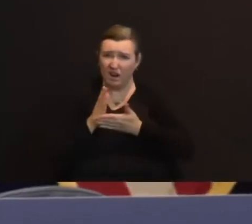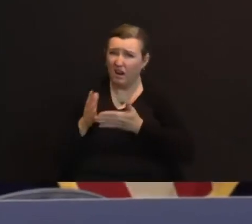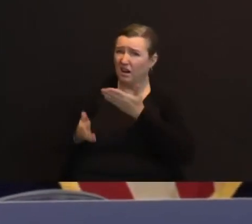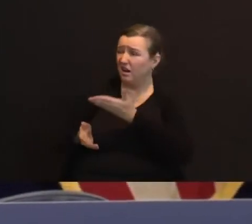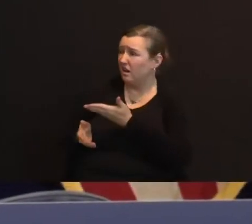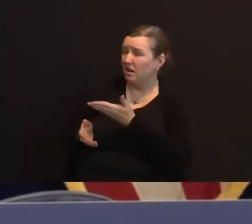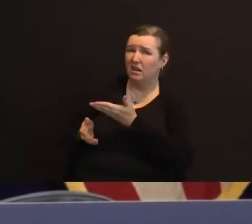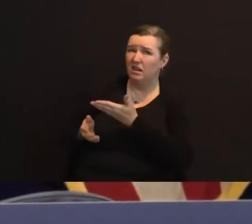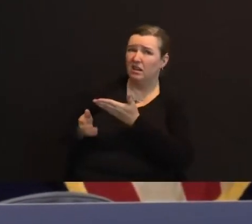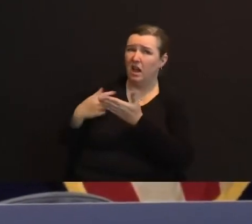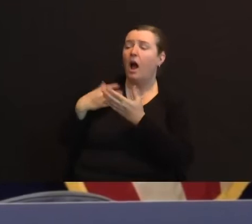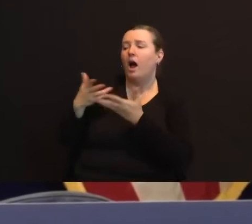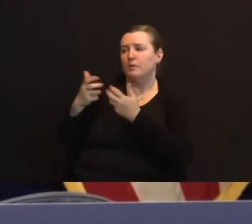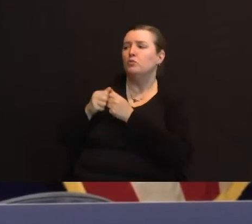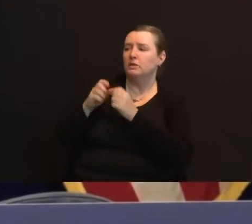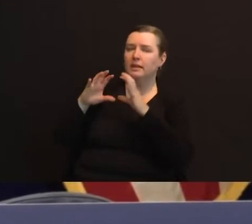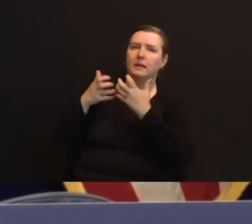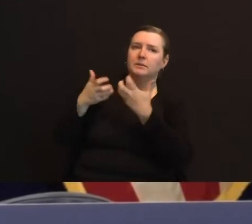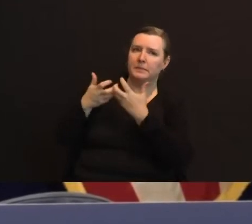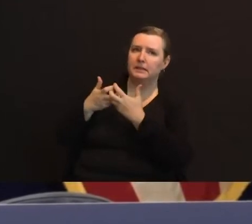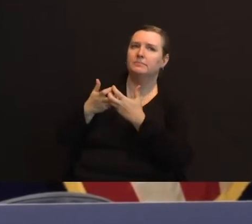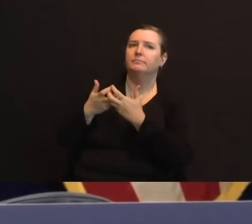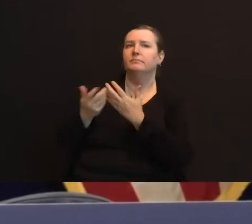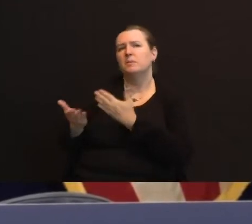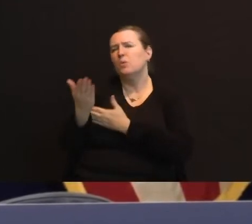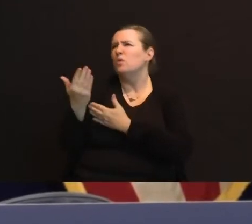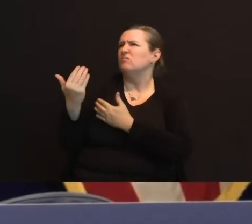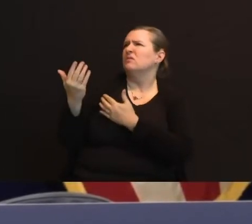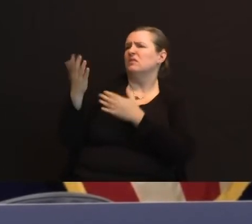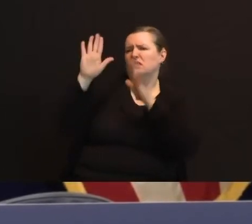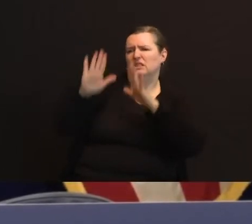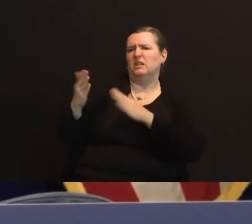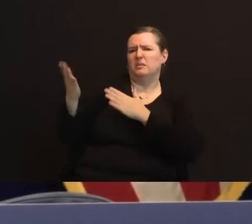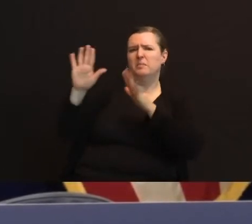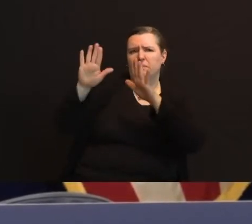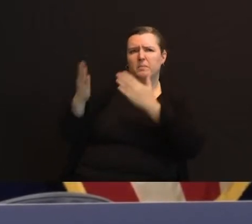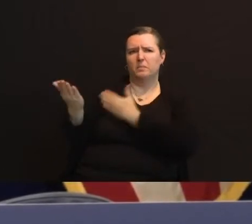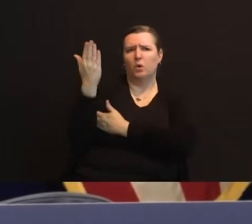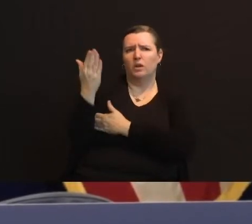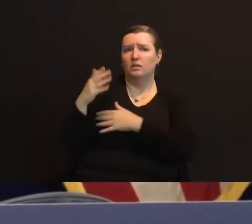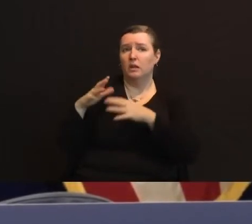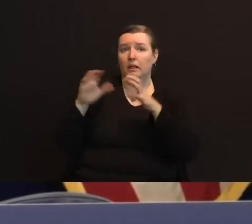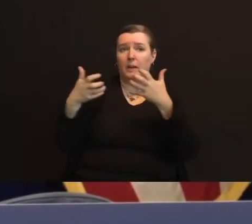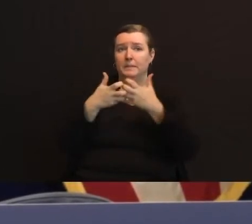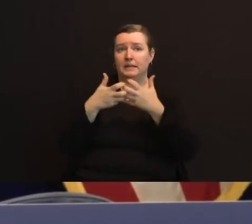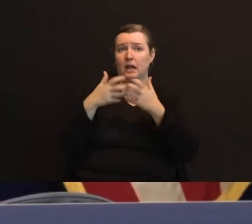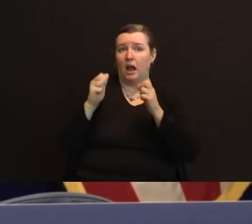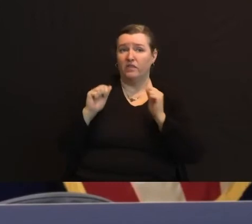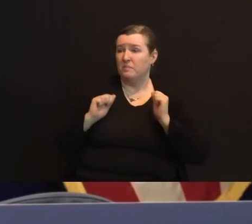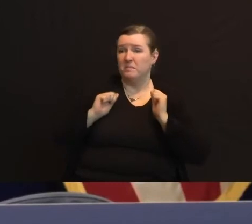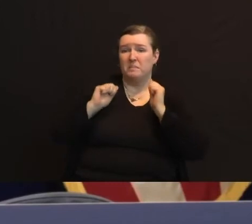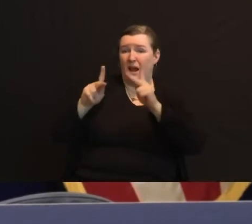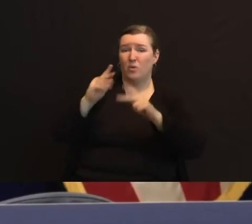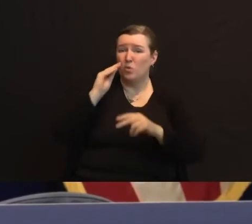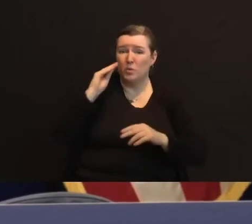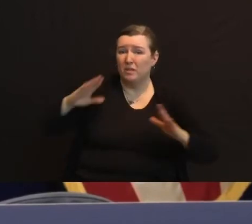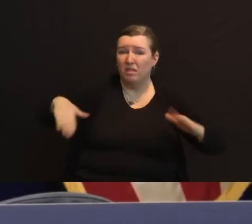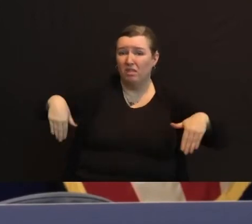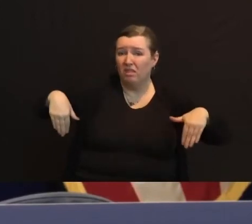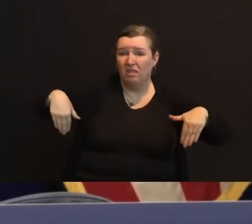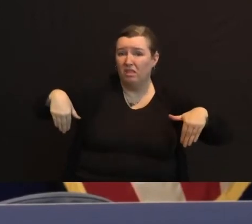morning, and they are, since they have not gone home, so they're together every single day of the week since for the last 5 weeks. In